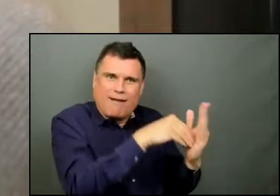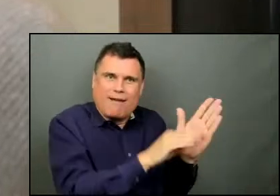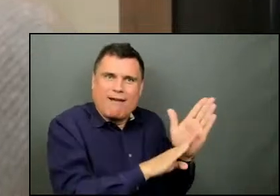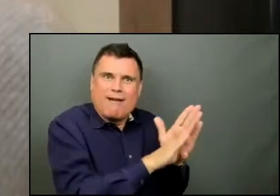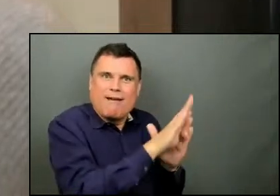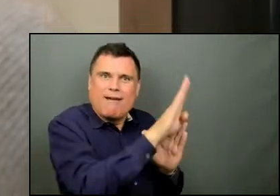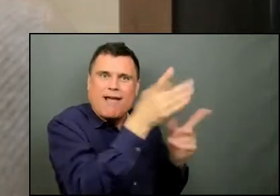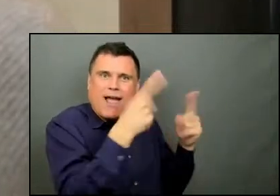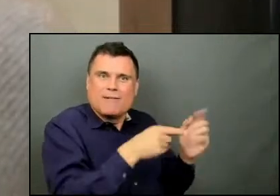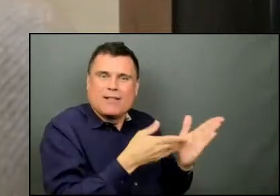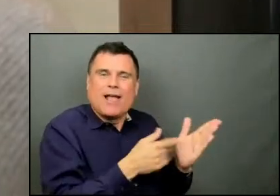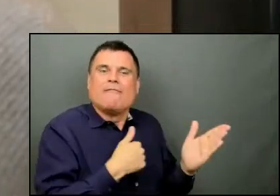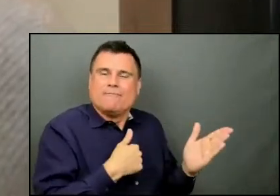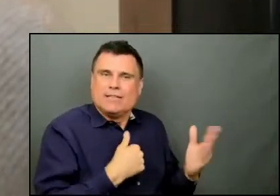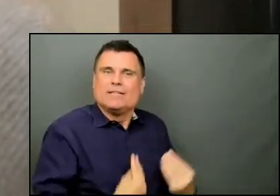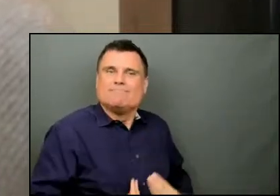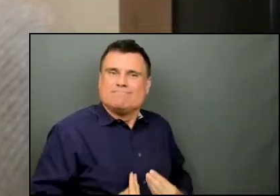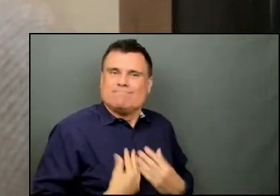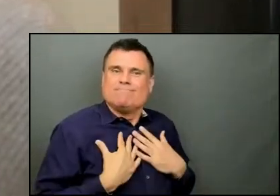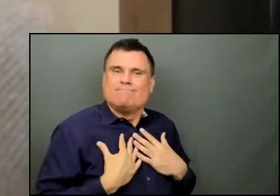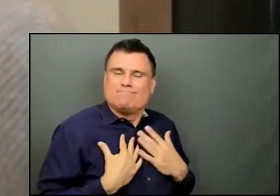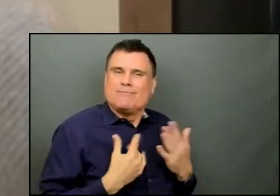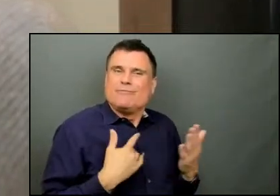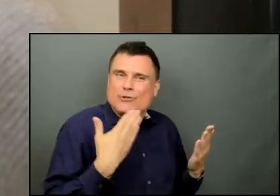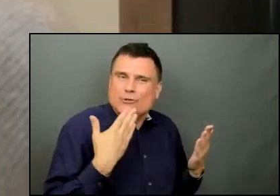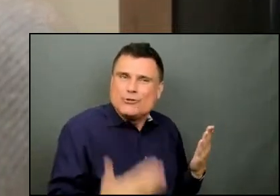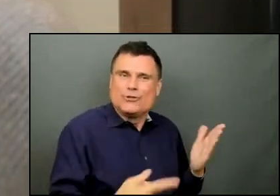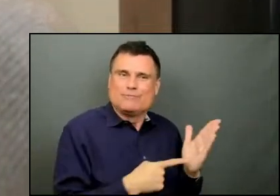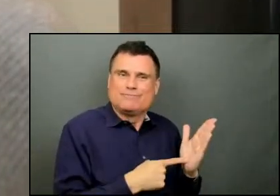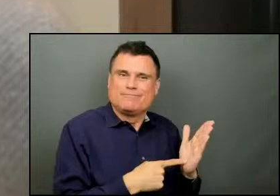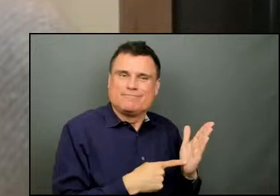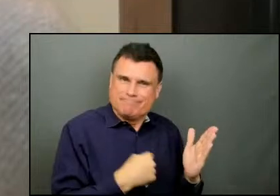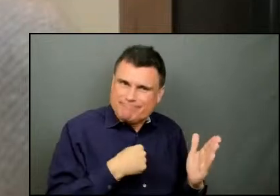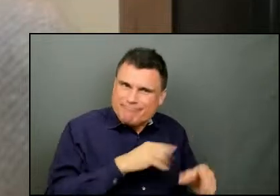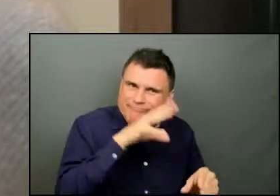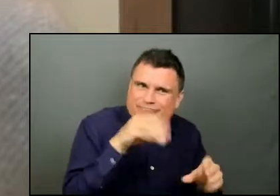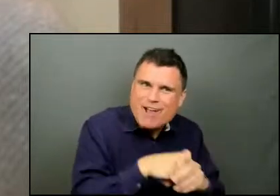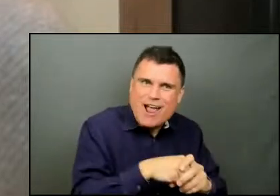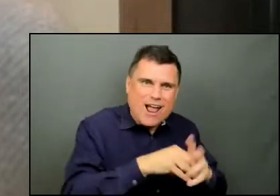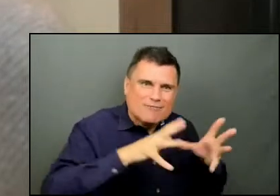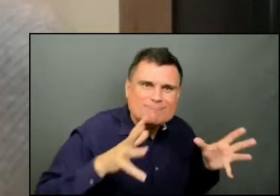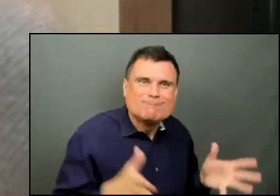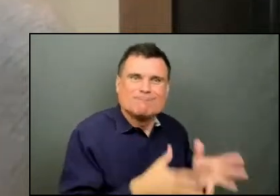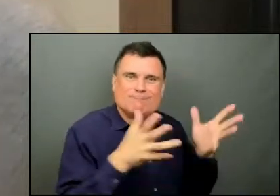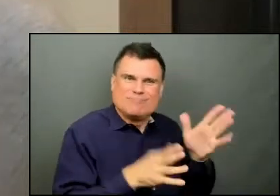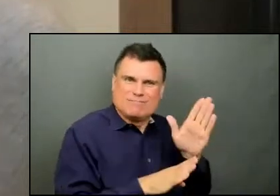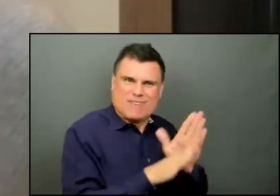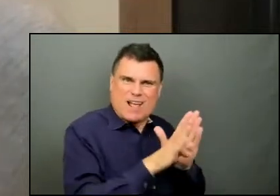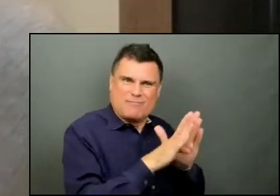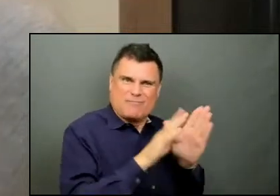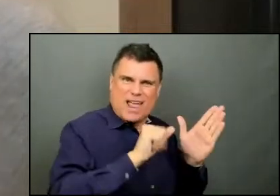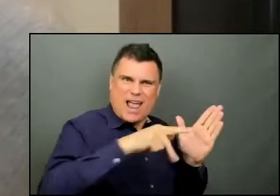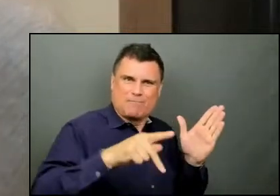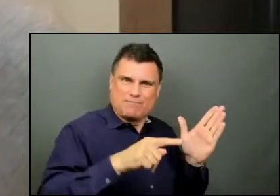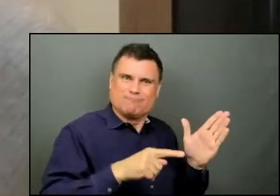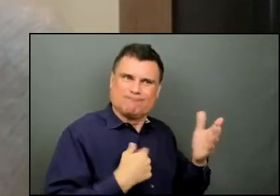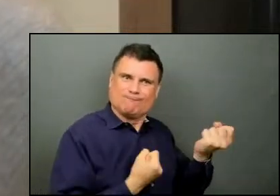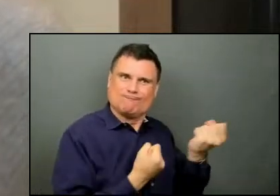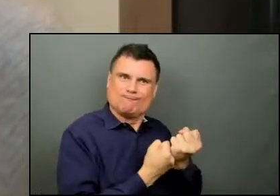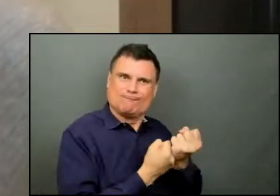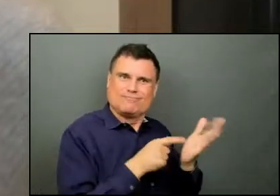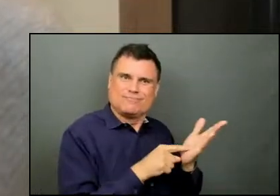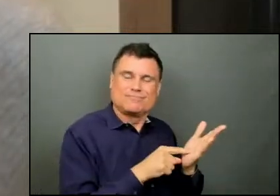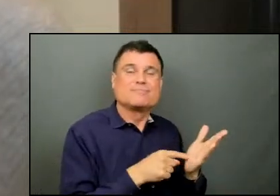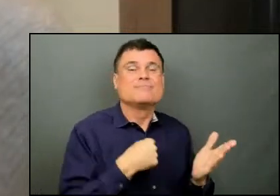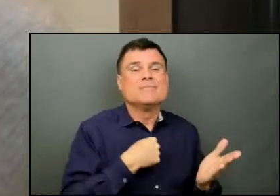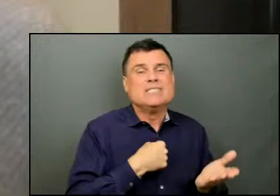I'm a dance instructor in a small community called Powell River, and I work with some of the most amazing kids. There are some